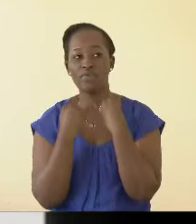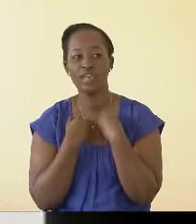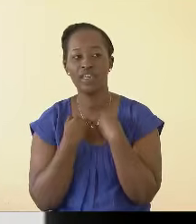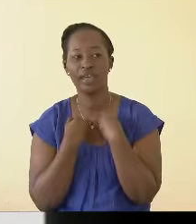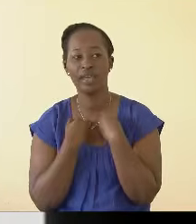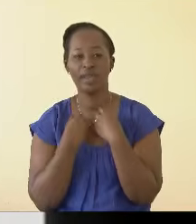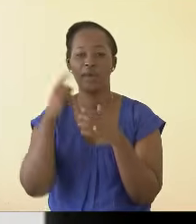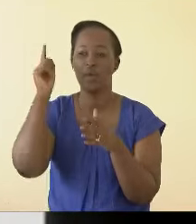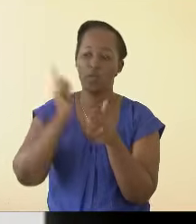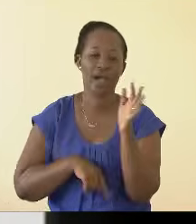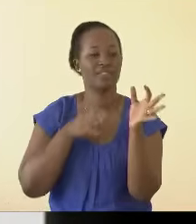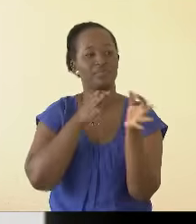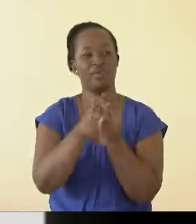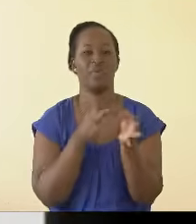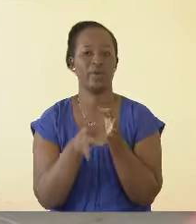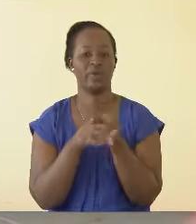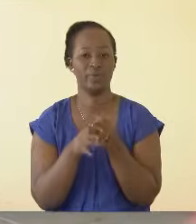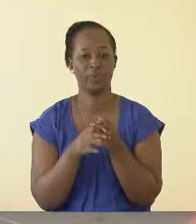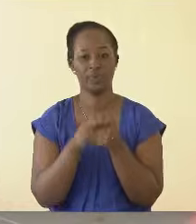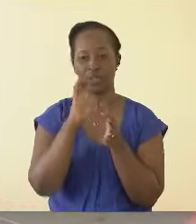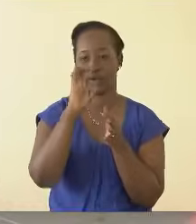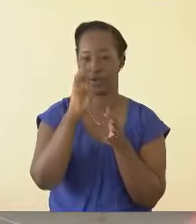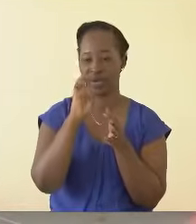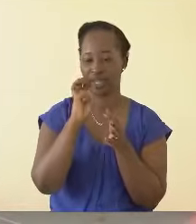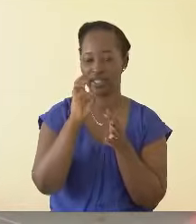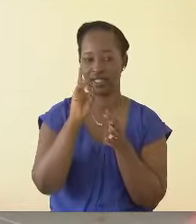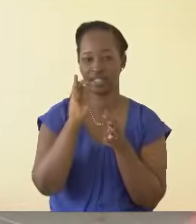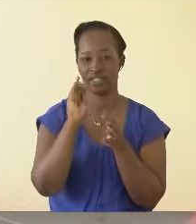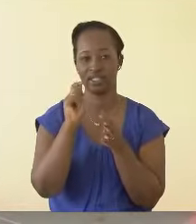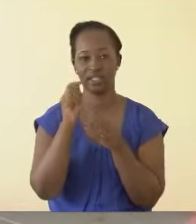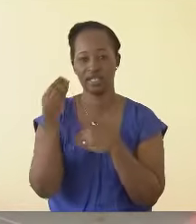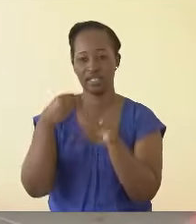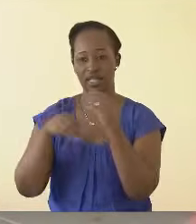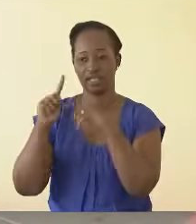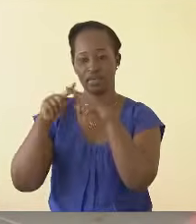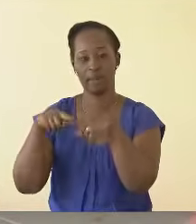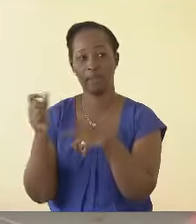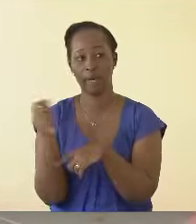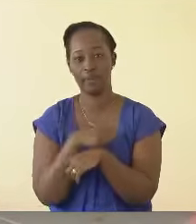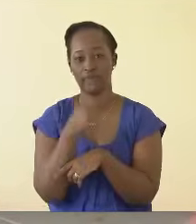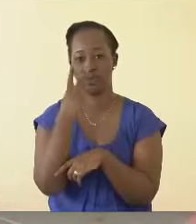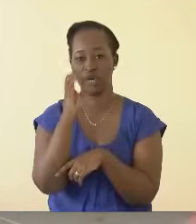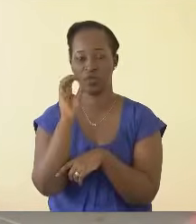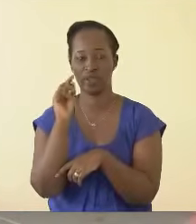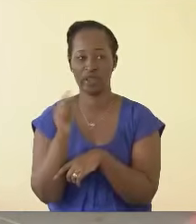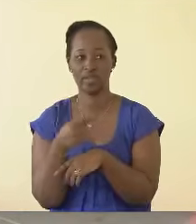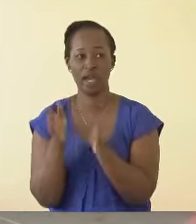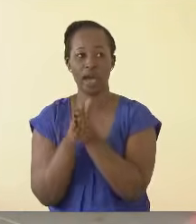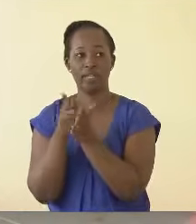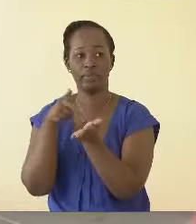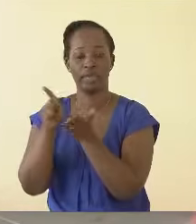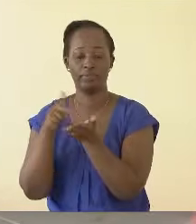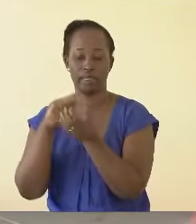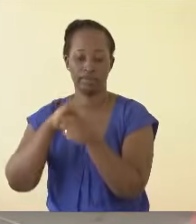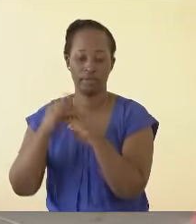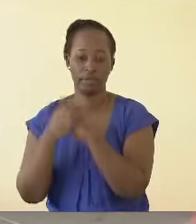what it means. Credit sales per month were 200,000, and payments would be made in the